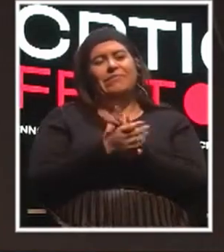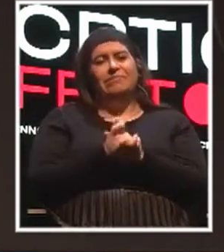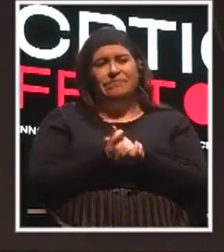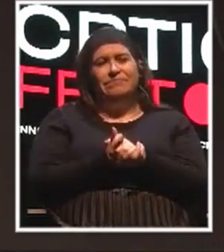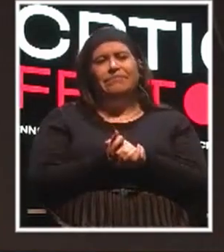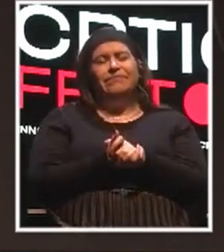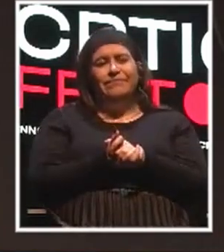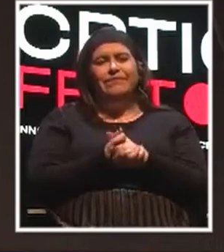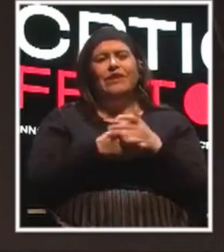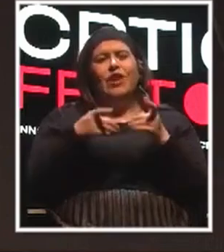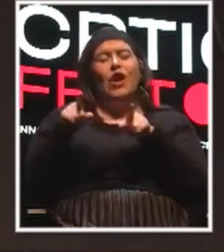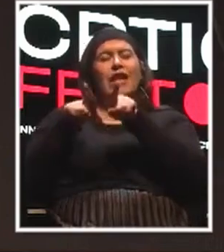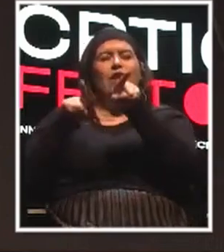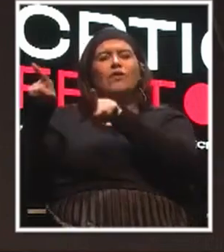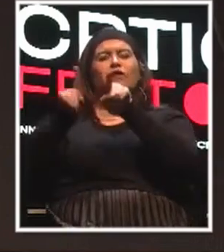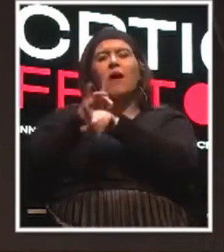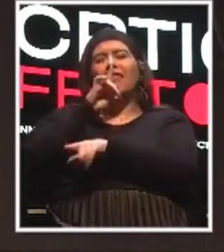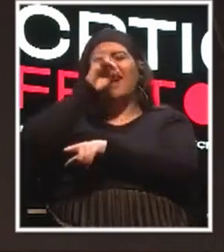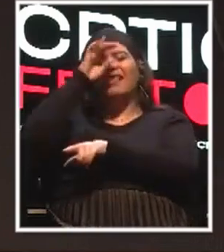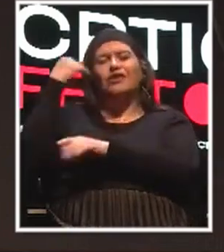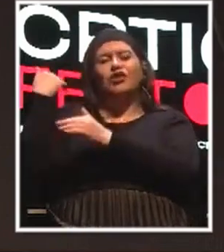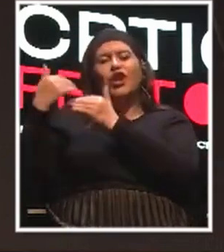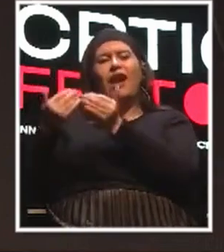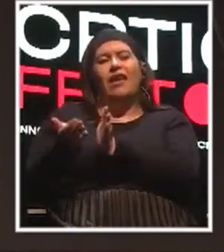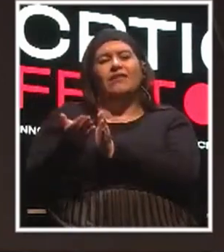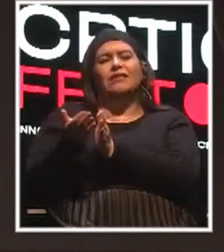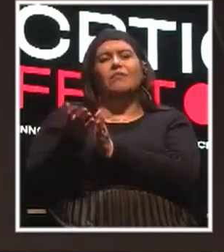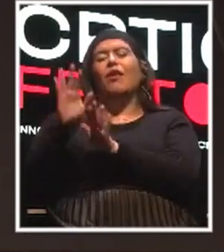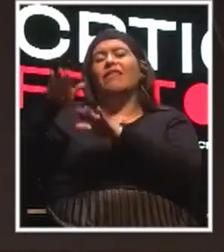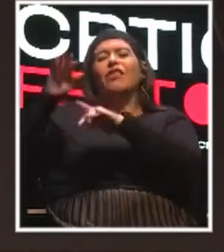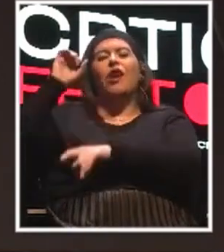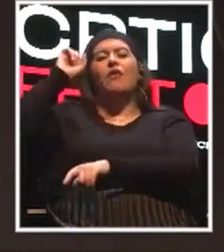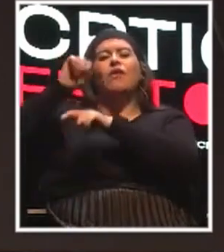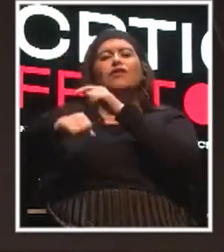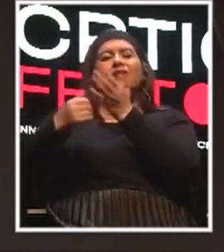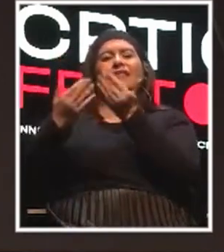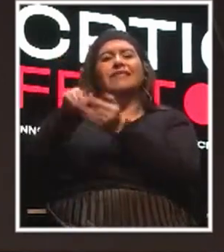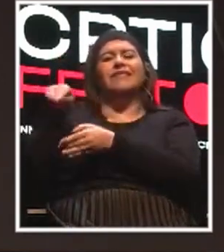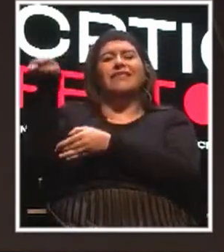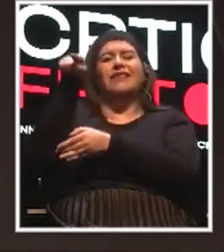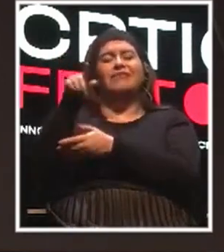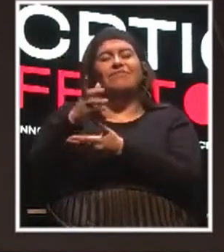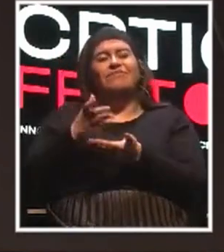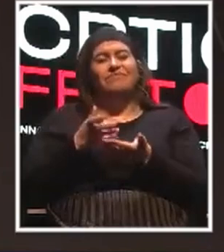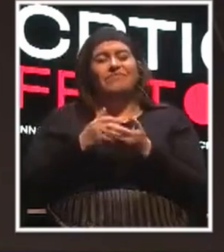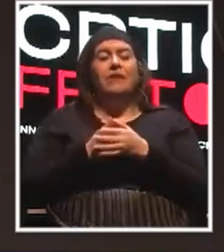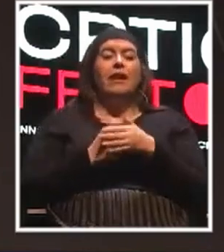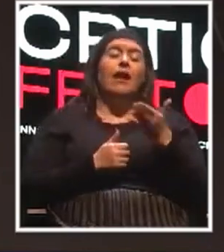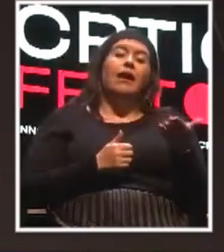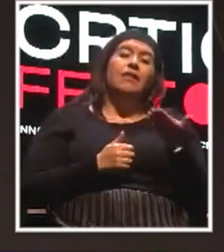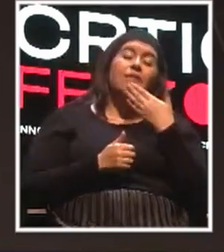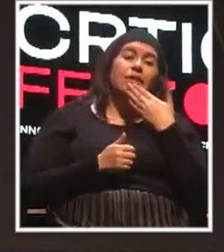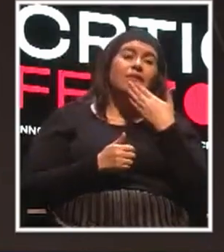You know what I mean? Because of the approvals. But it's a really interesting idea. We also had numerous times we were